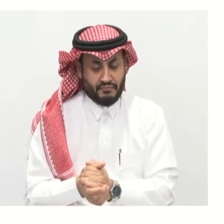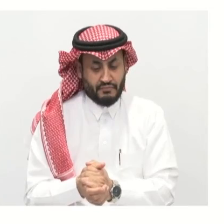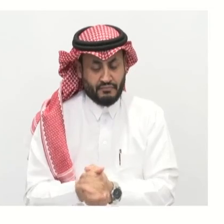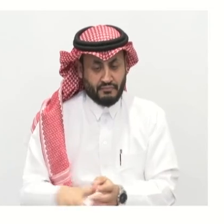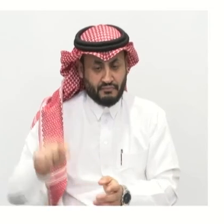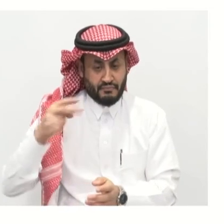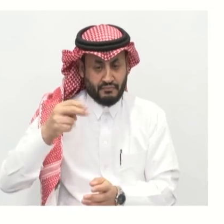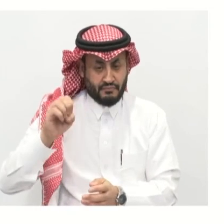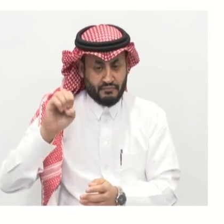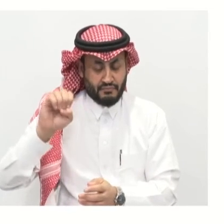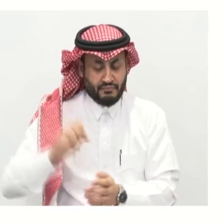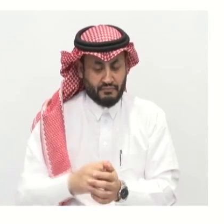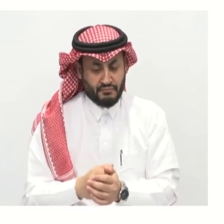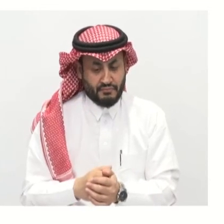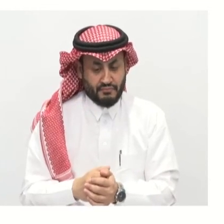the